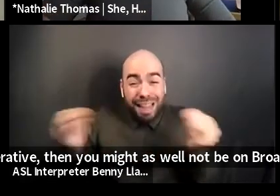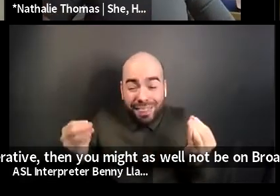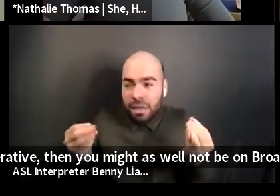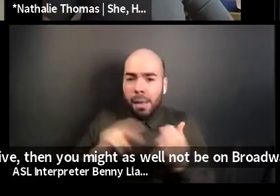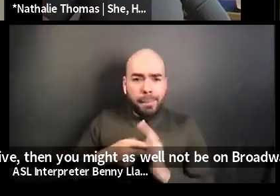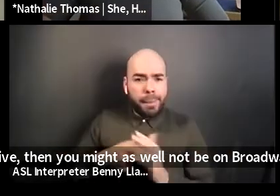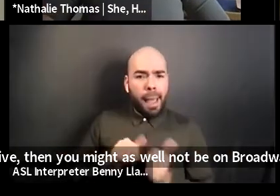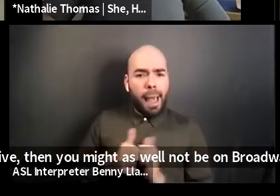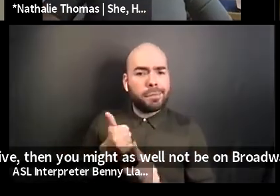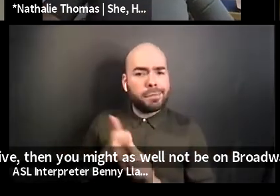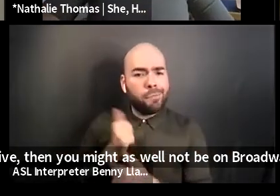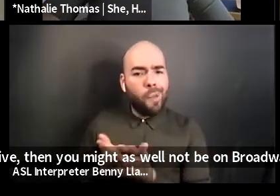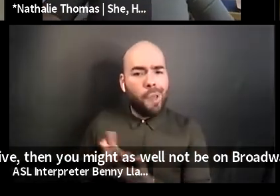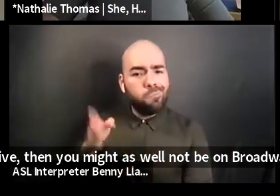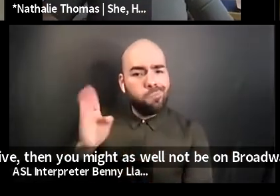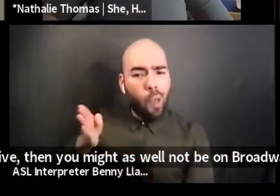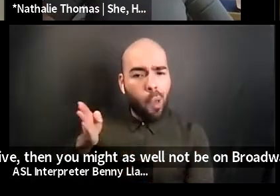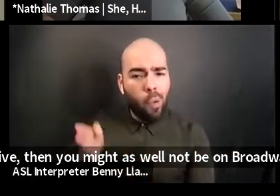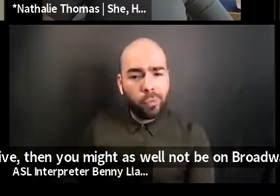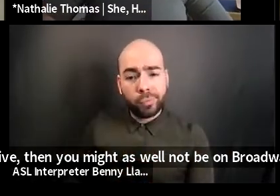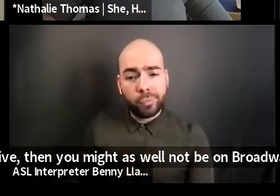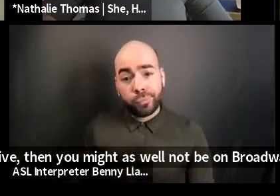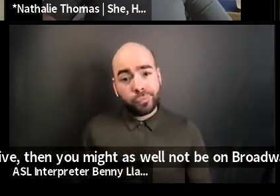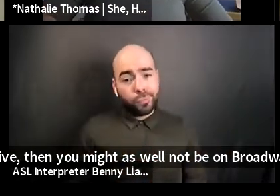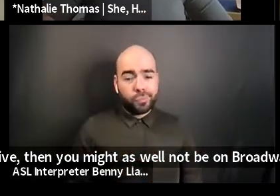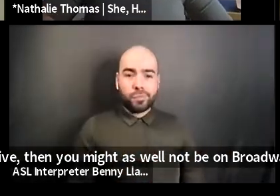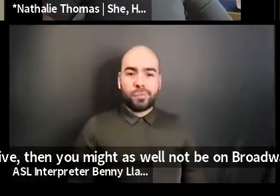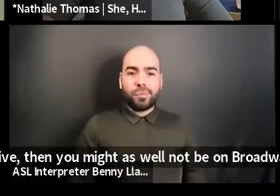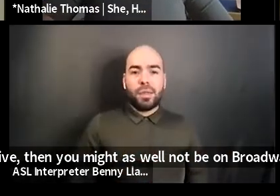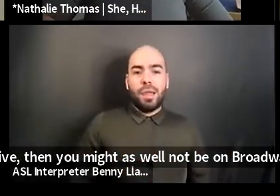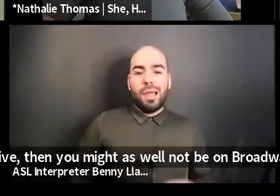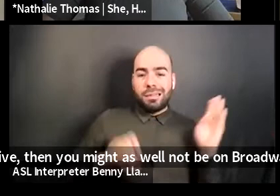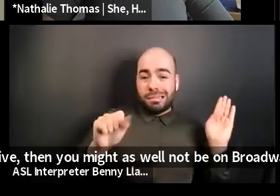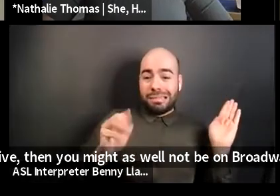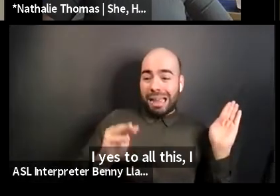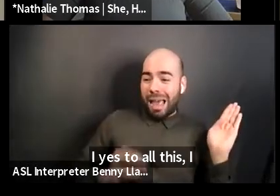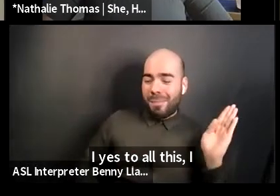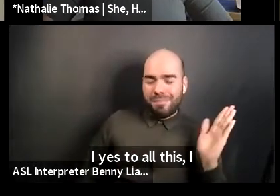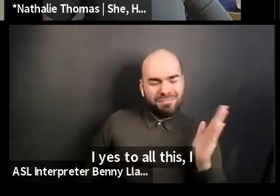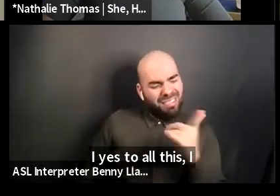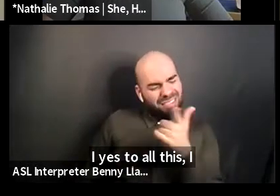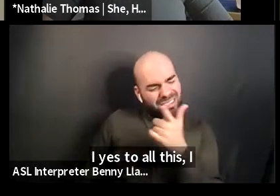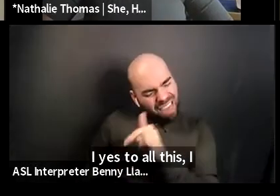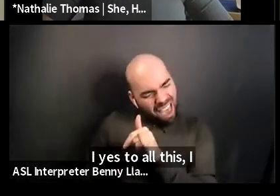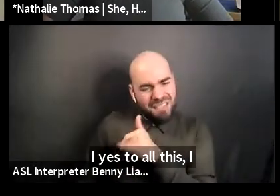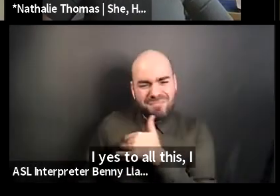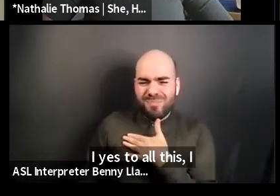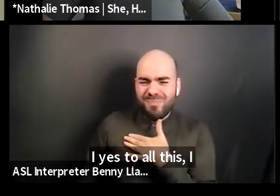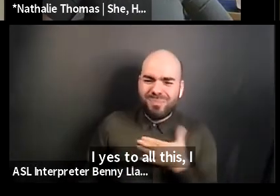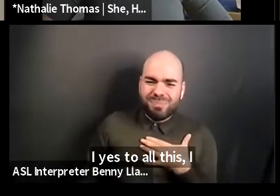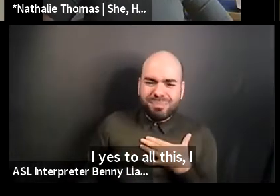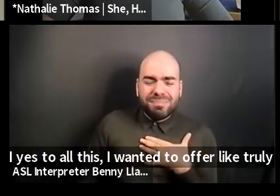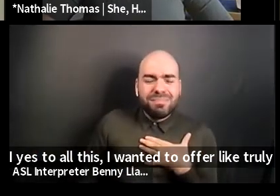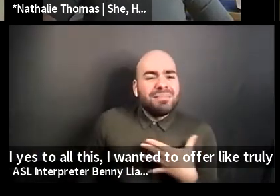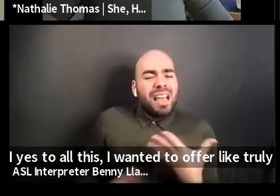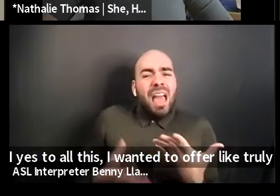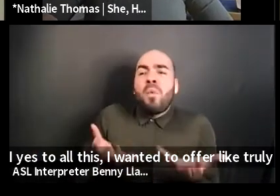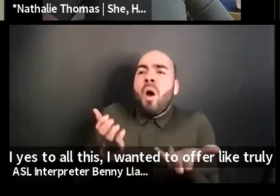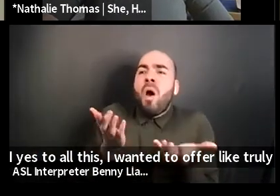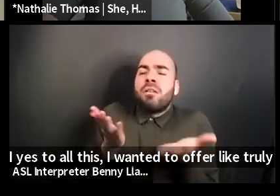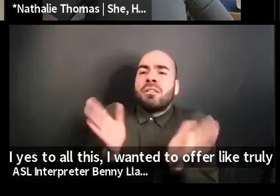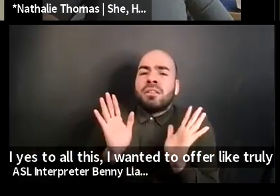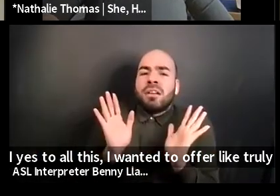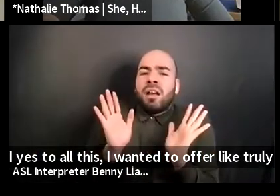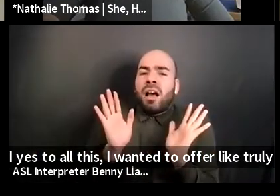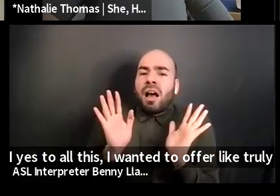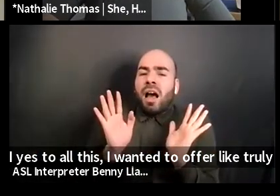Sorry. I'm yes to all of this. I wanted to offer like truly a